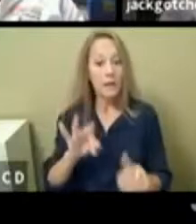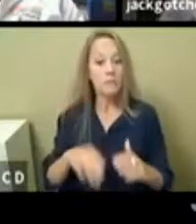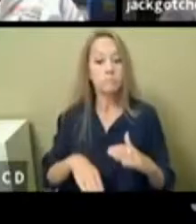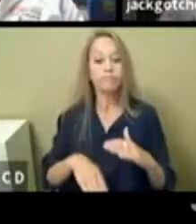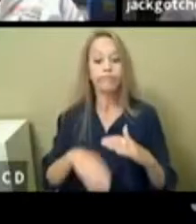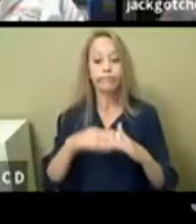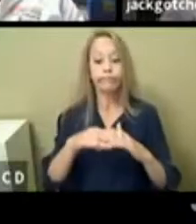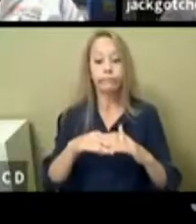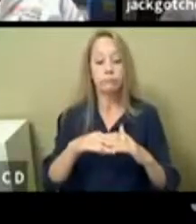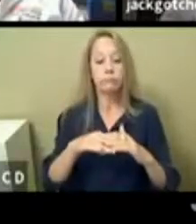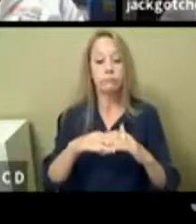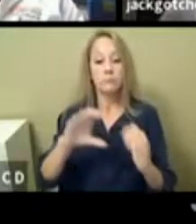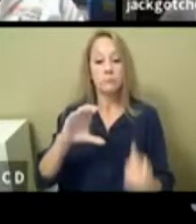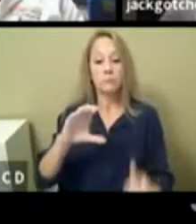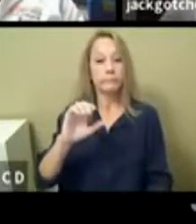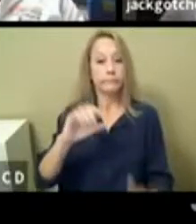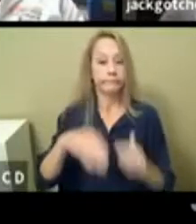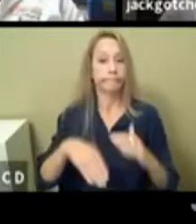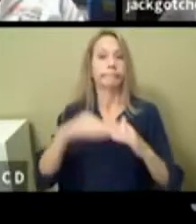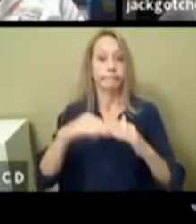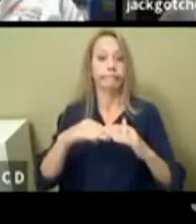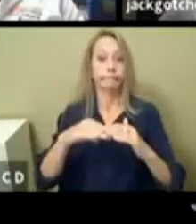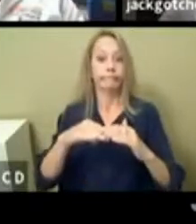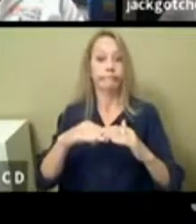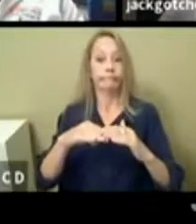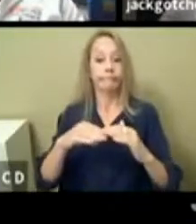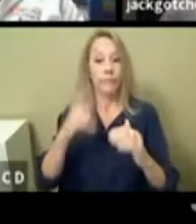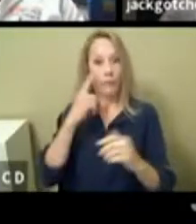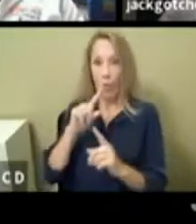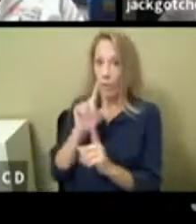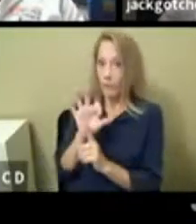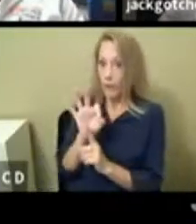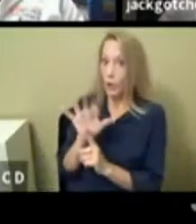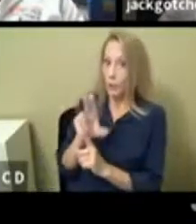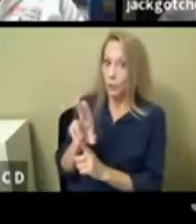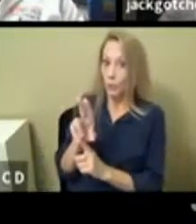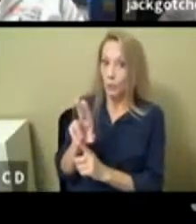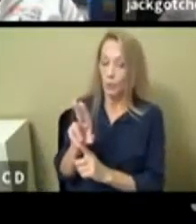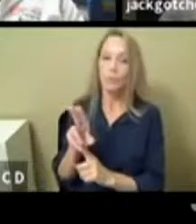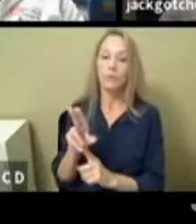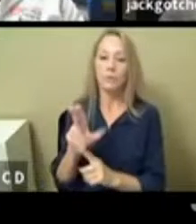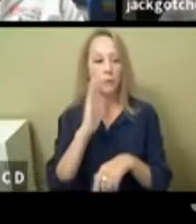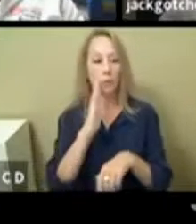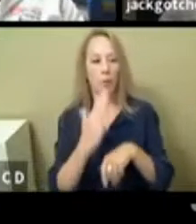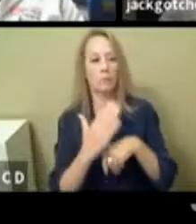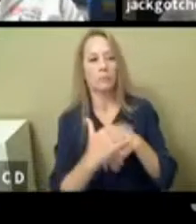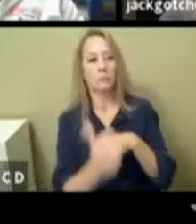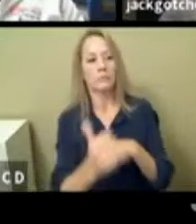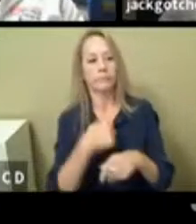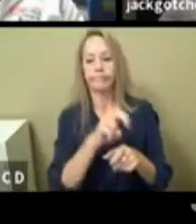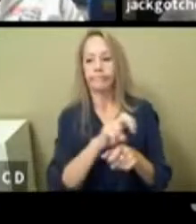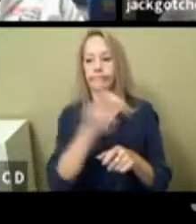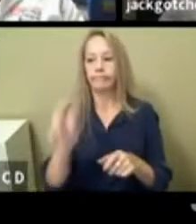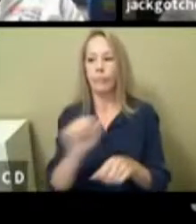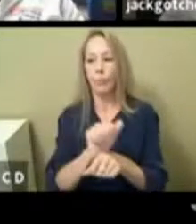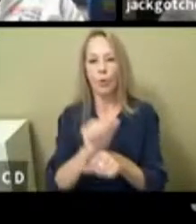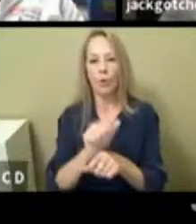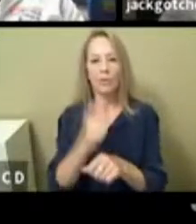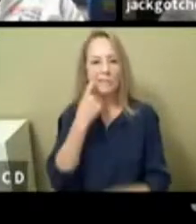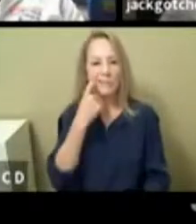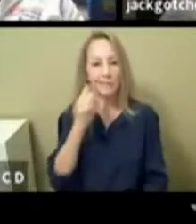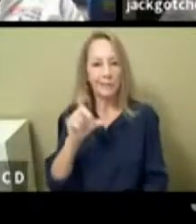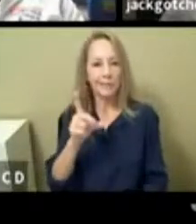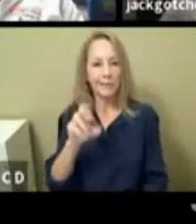capacity with just flu season, we're going to be called to work in other, just as Dr. Shamia mentioned,